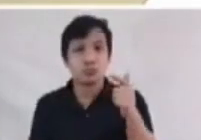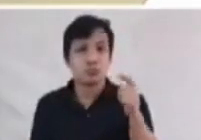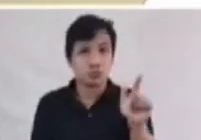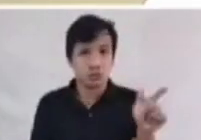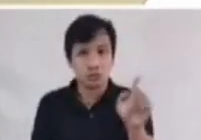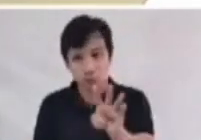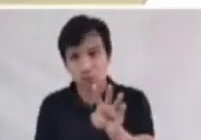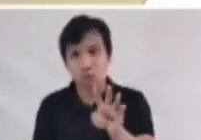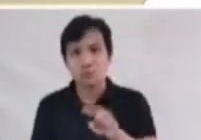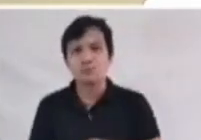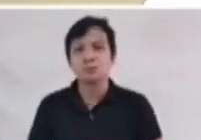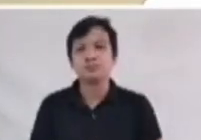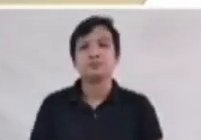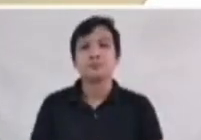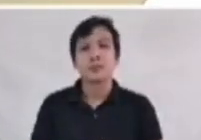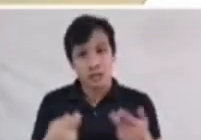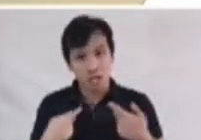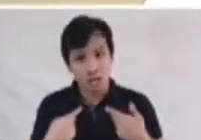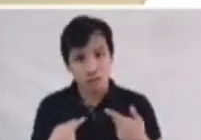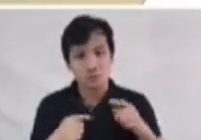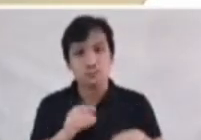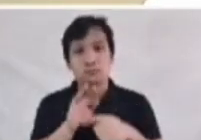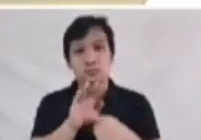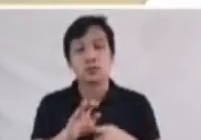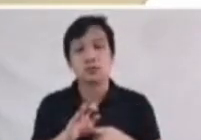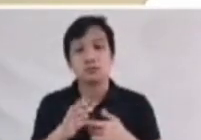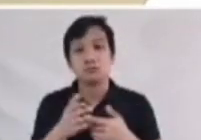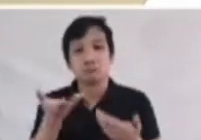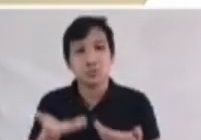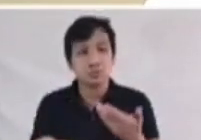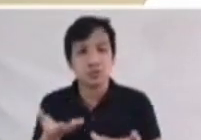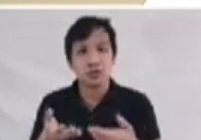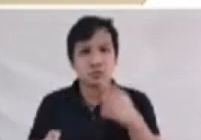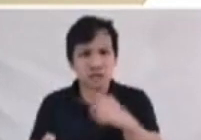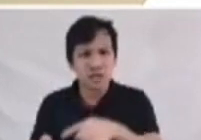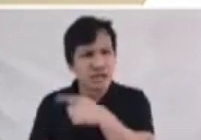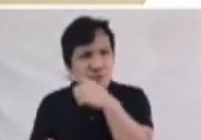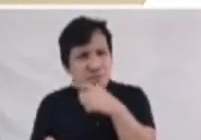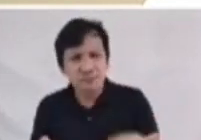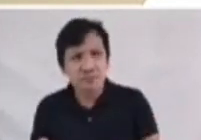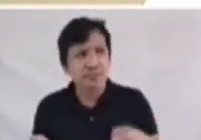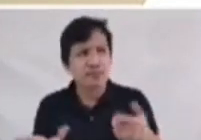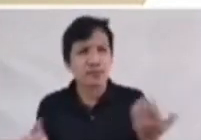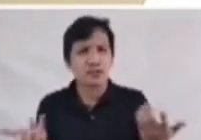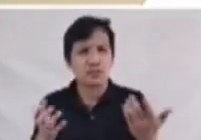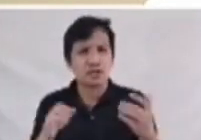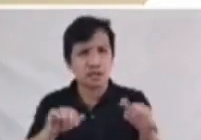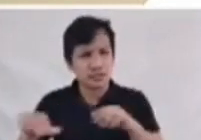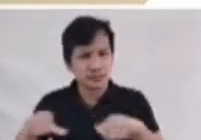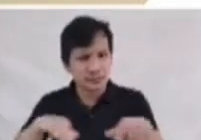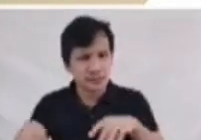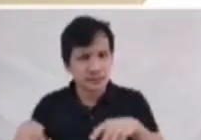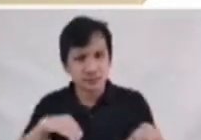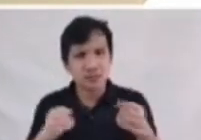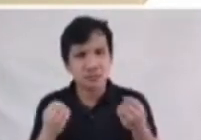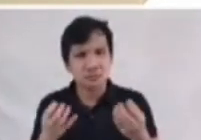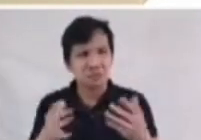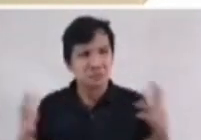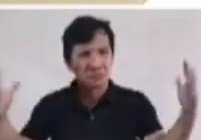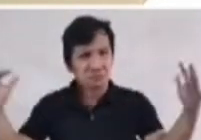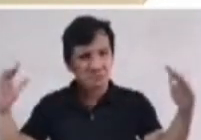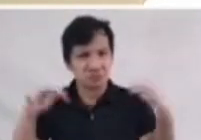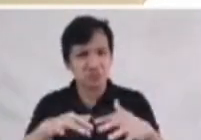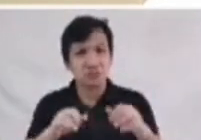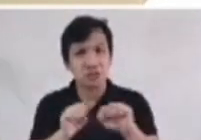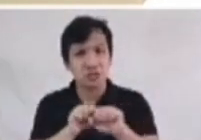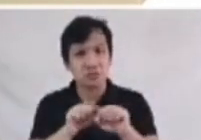Naamendahan po yung item O, paragraph 4, section 2 ng Optimus Guideline sa implementation ng community quarantine in the Philippines. Ano pong